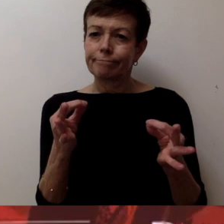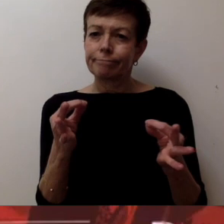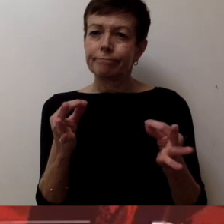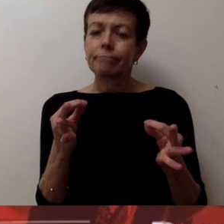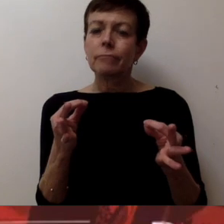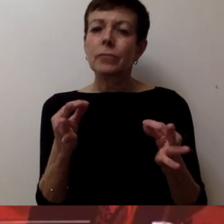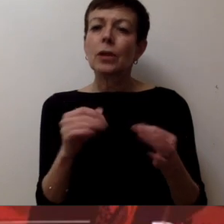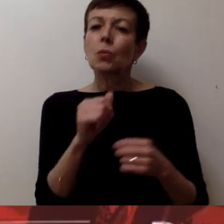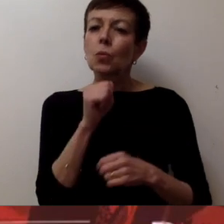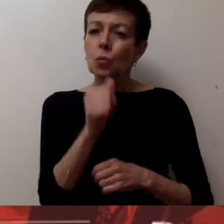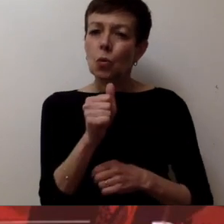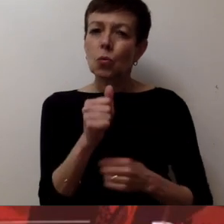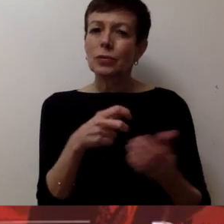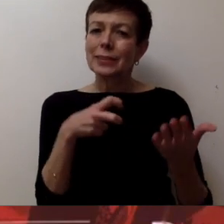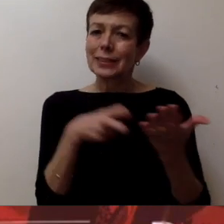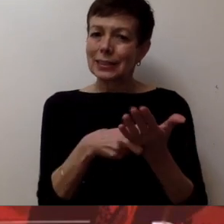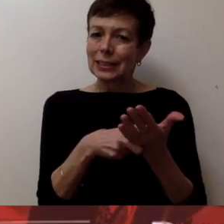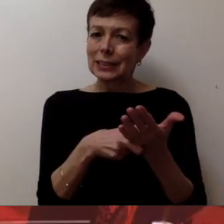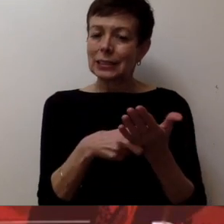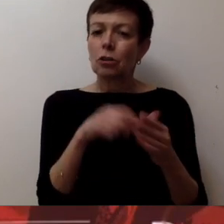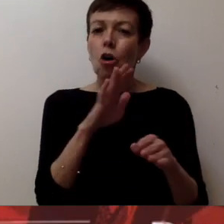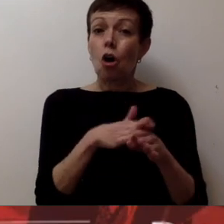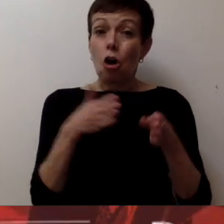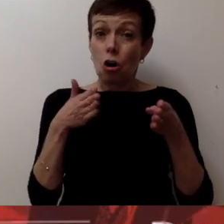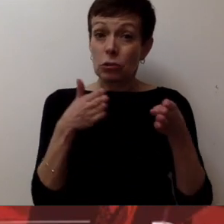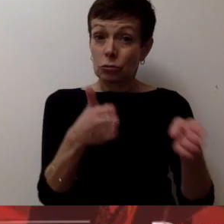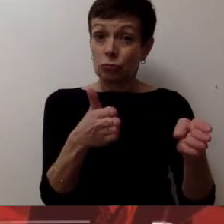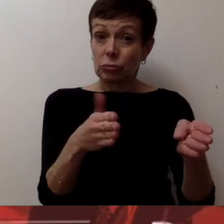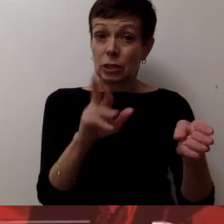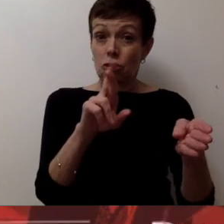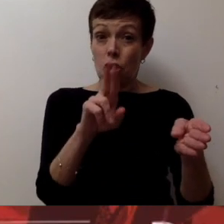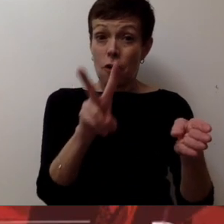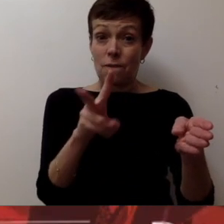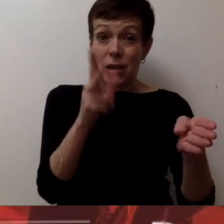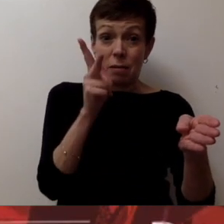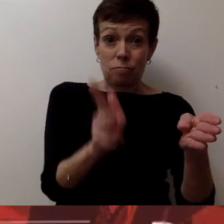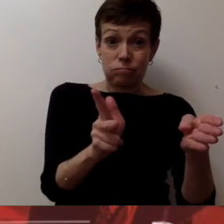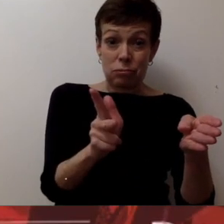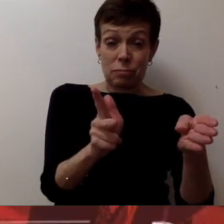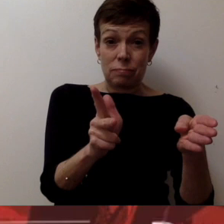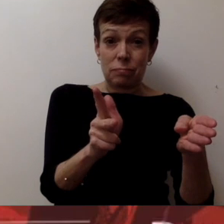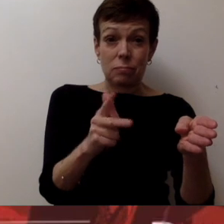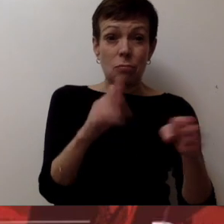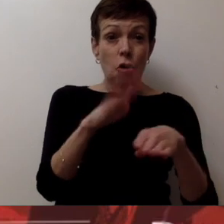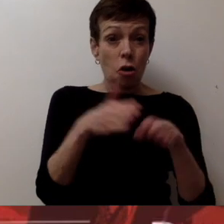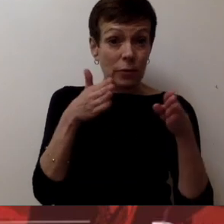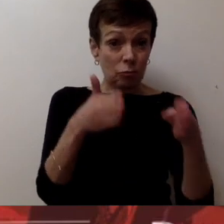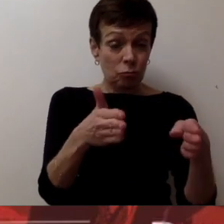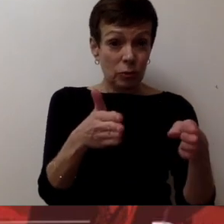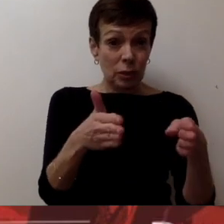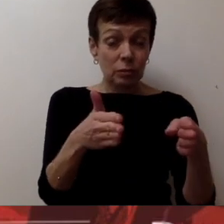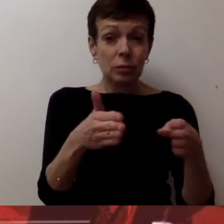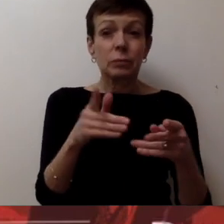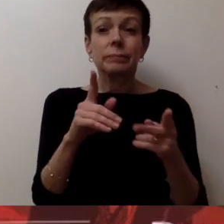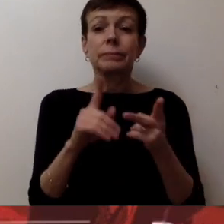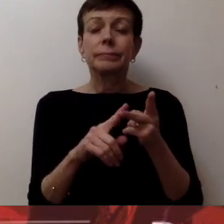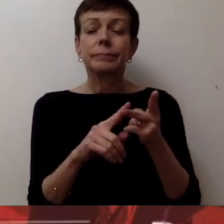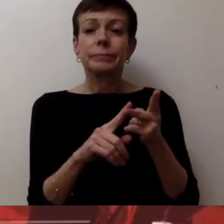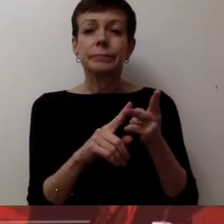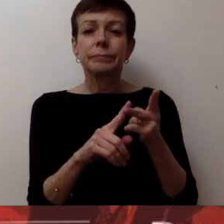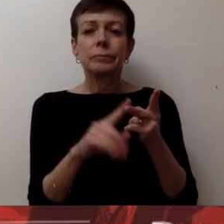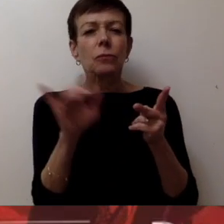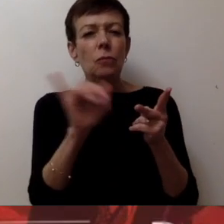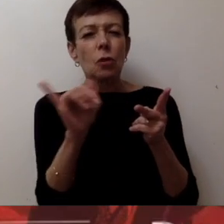suspend enforcement of on-street RV or motorhome parking, as well as the restrictions